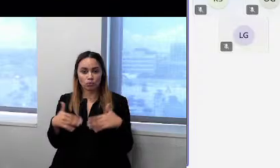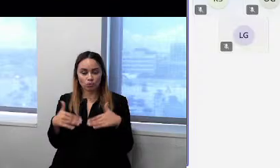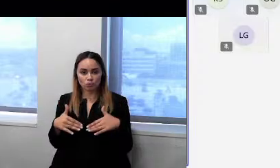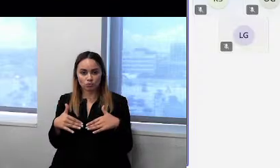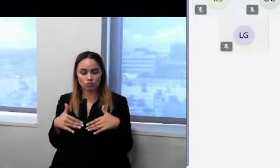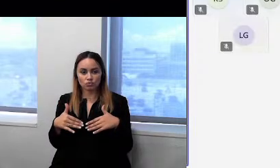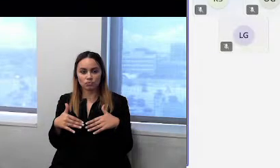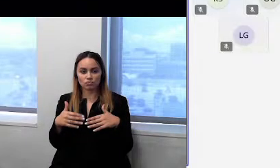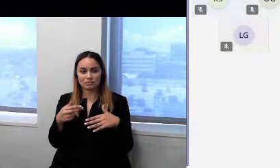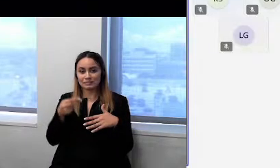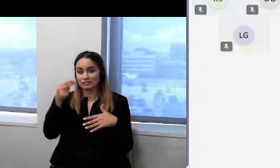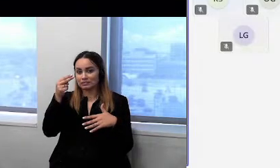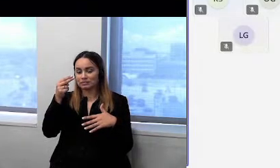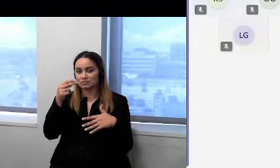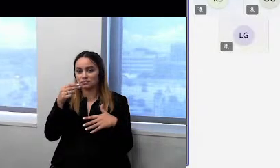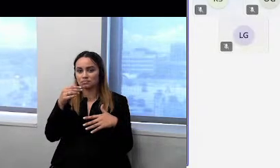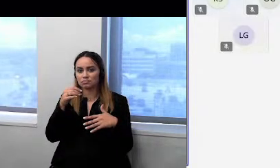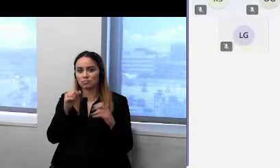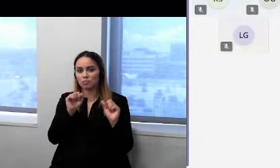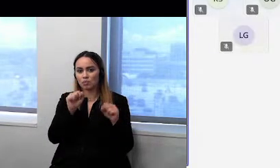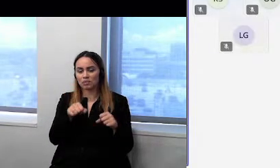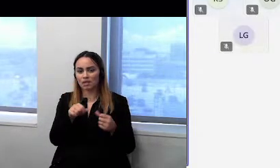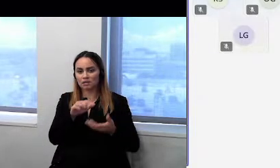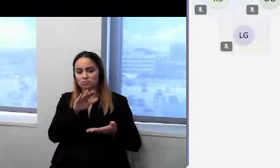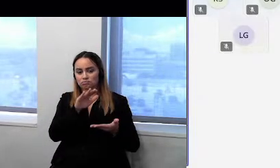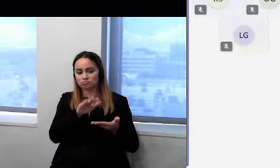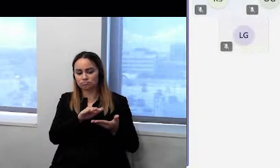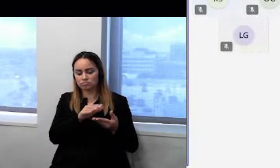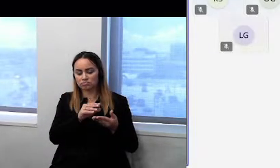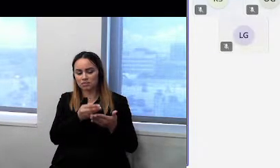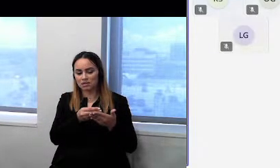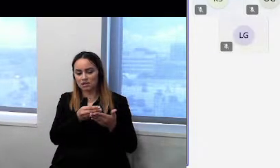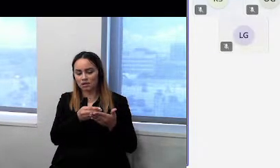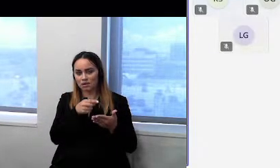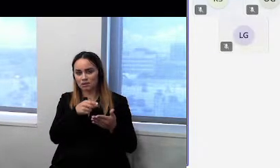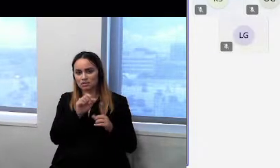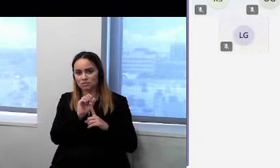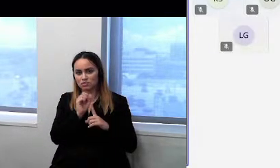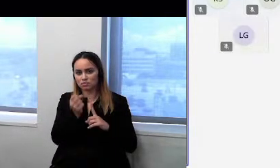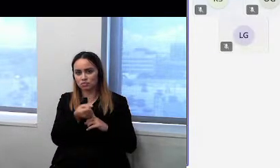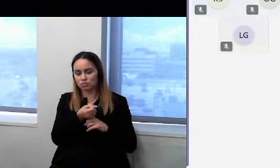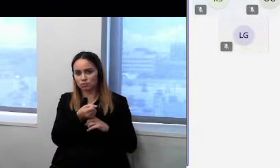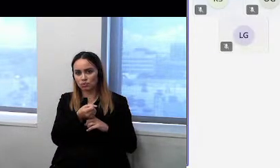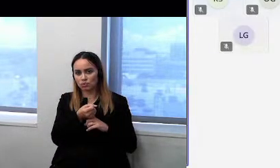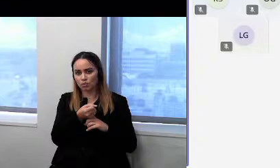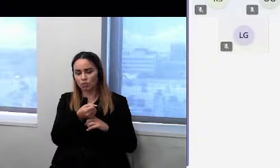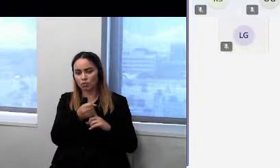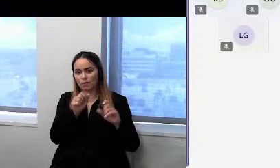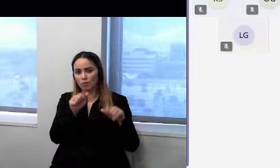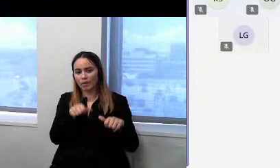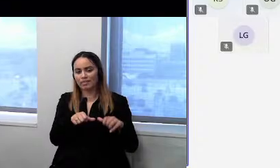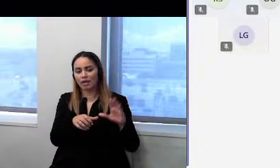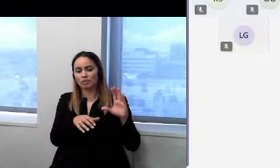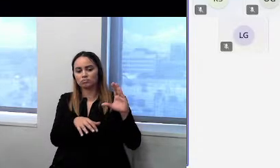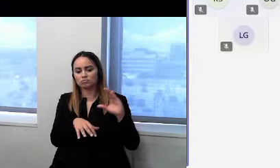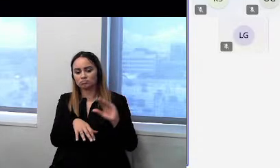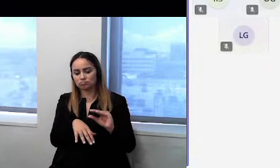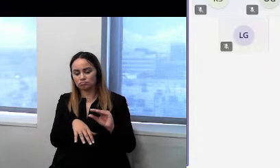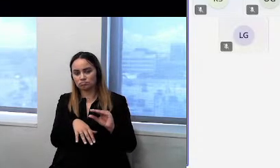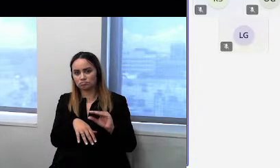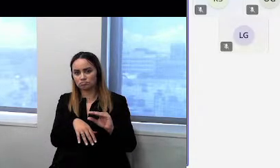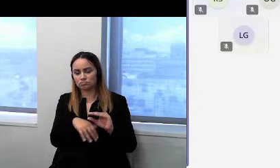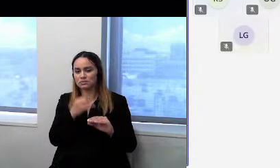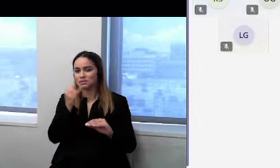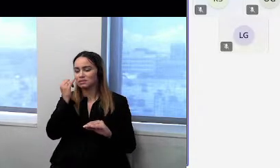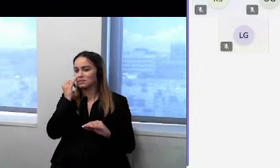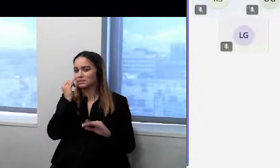Could that be alleviated, or could that problem, that situation be reduced if